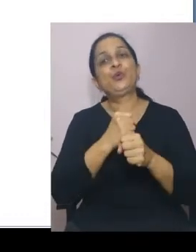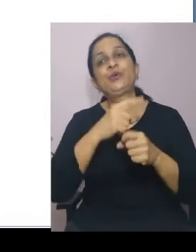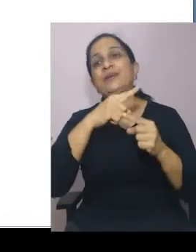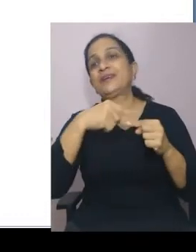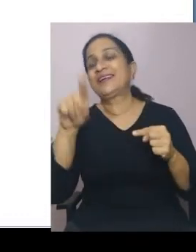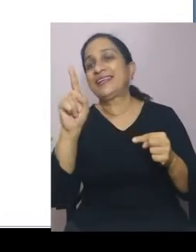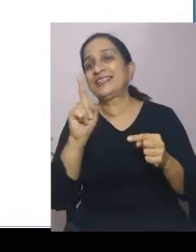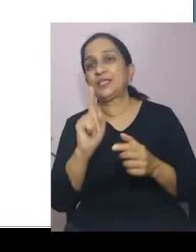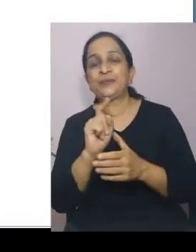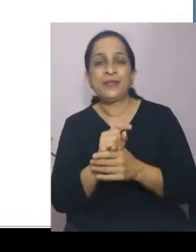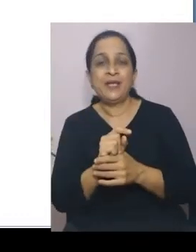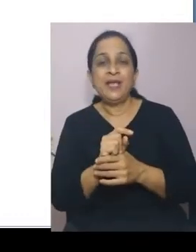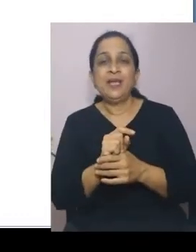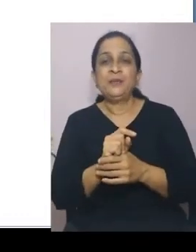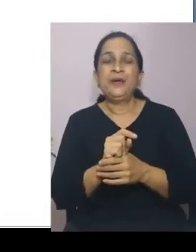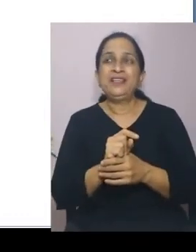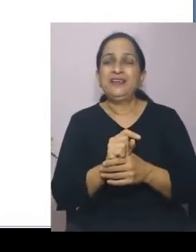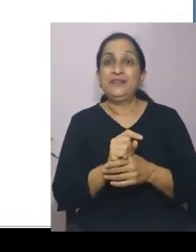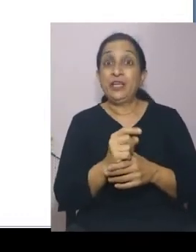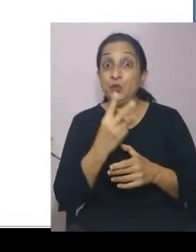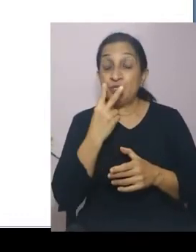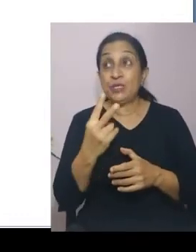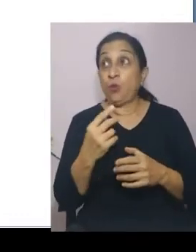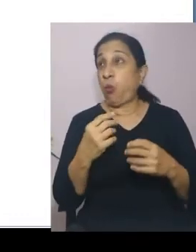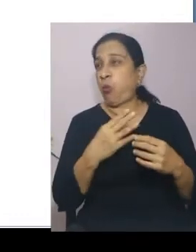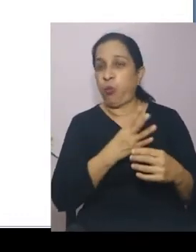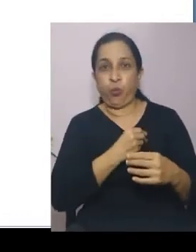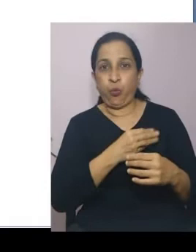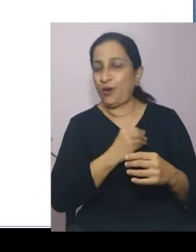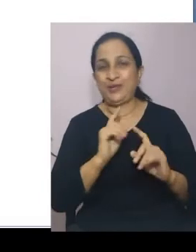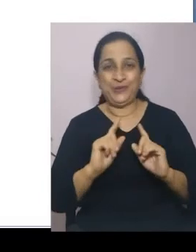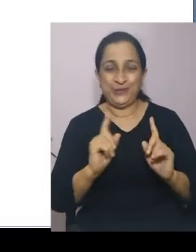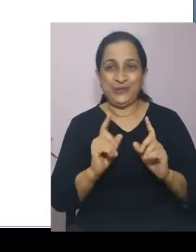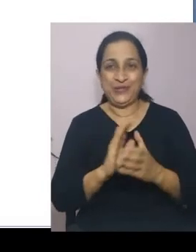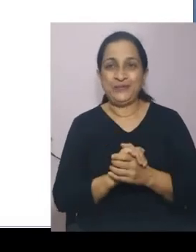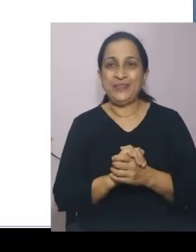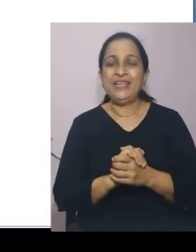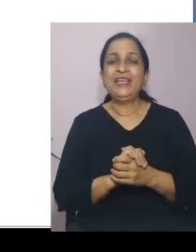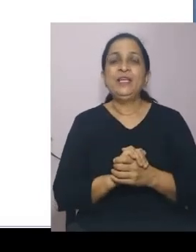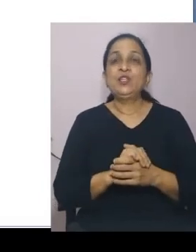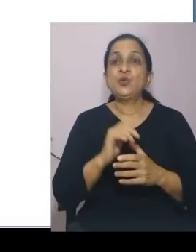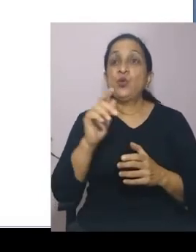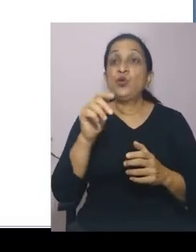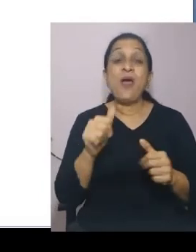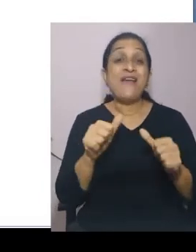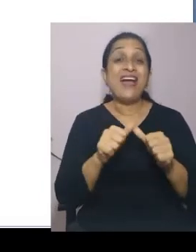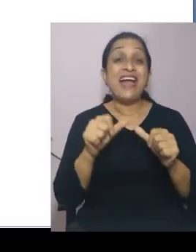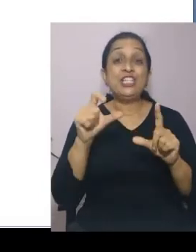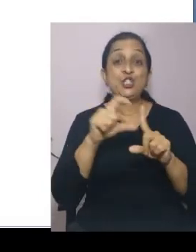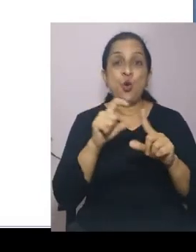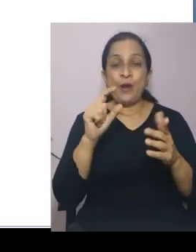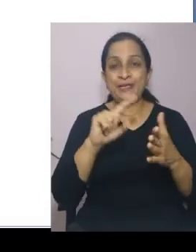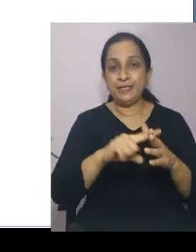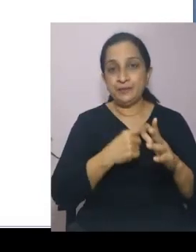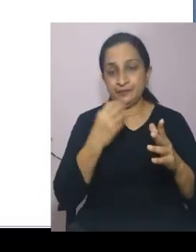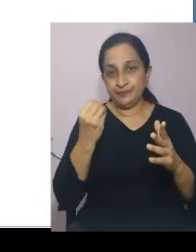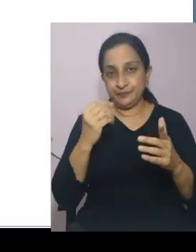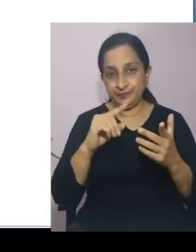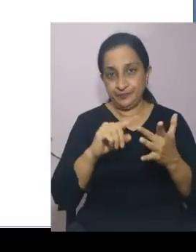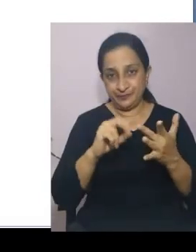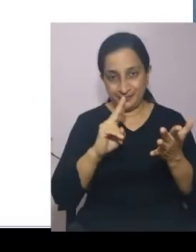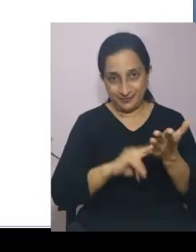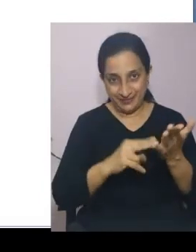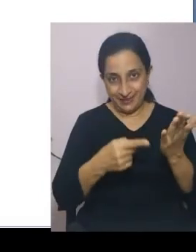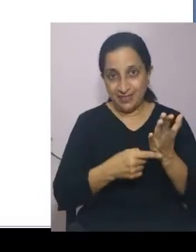Next, it appears a little lengthy problem here. The next one is finding the adjoint. There will be definitely one question on